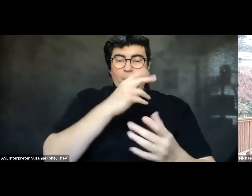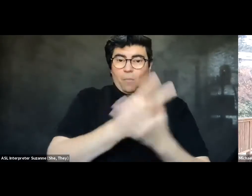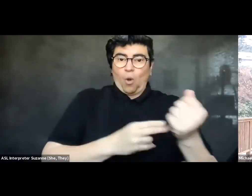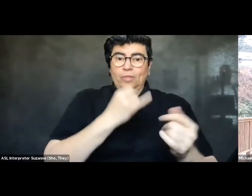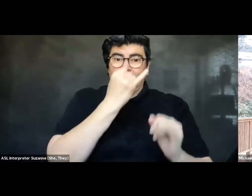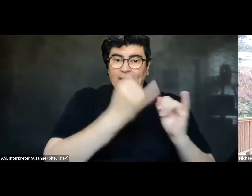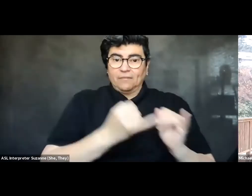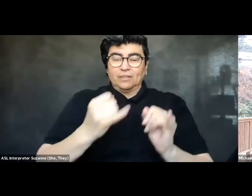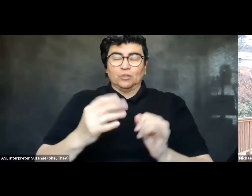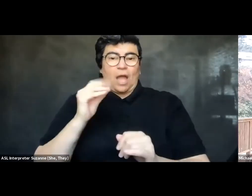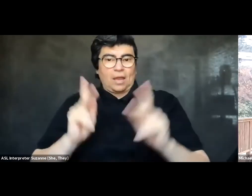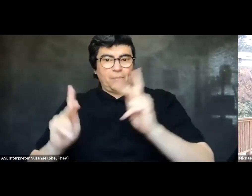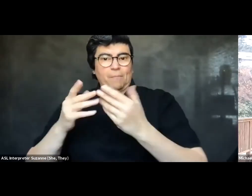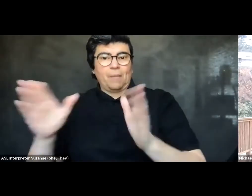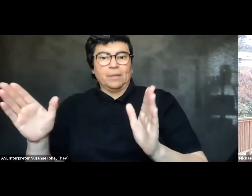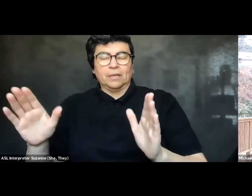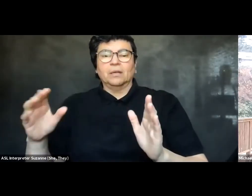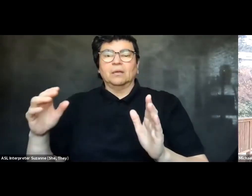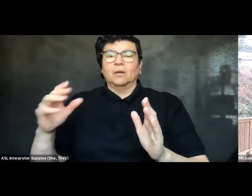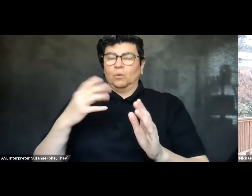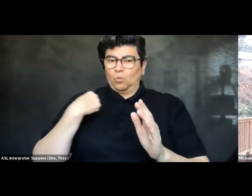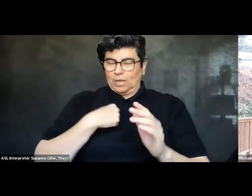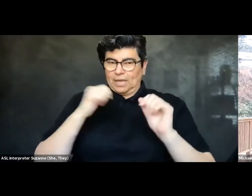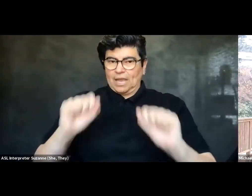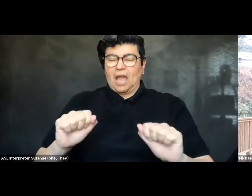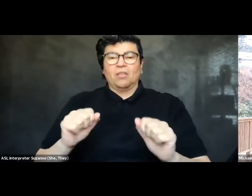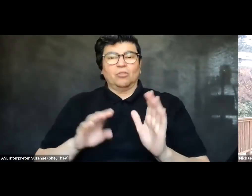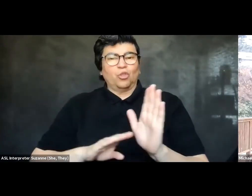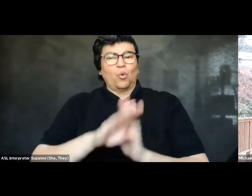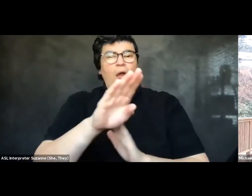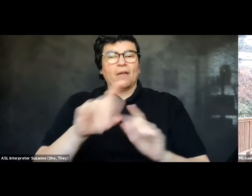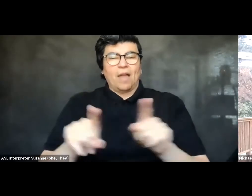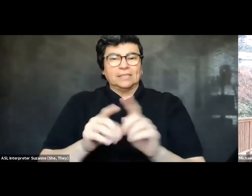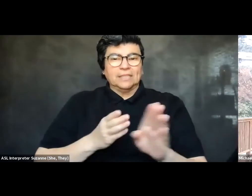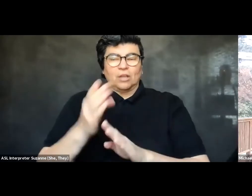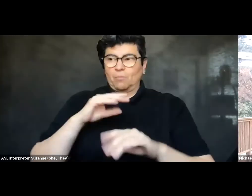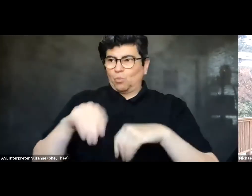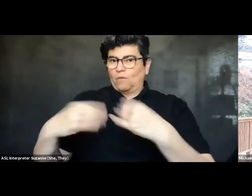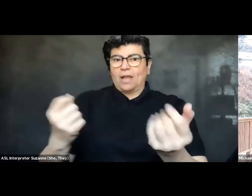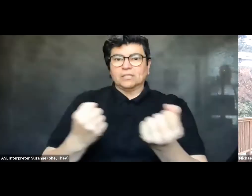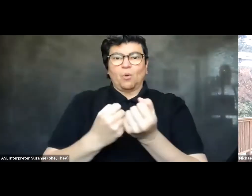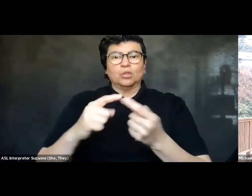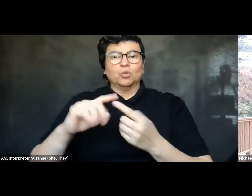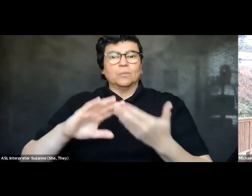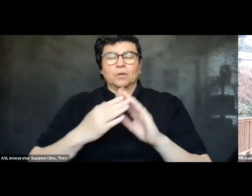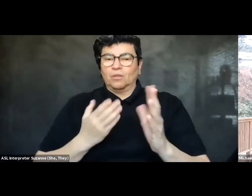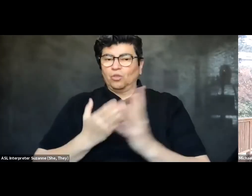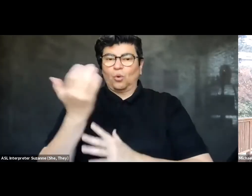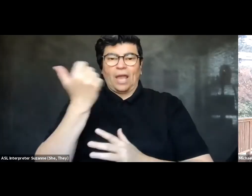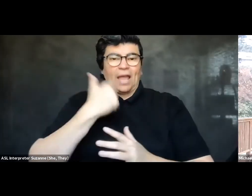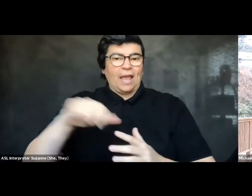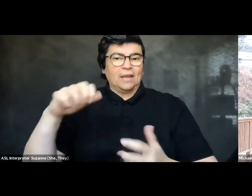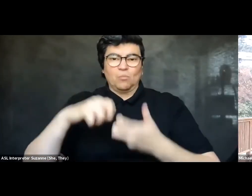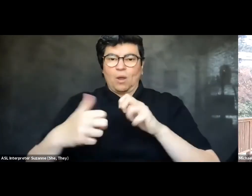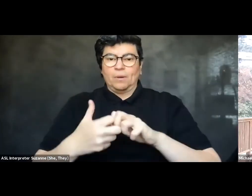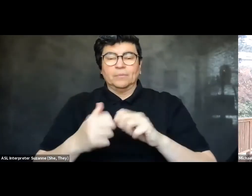public sources, then we will be able to thrive as a sector and provide support to the community throughout any adversity.